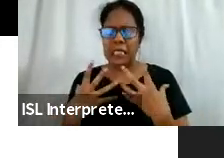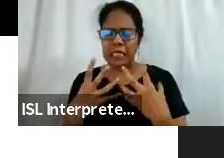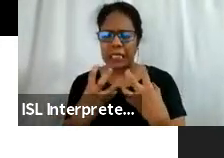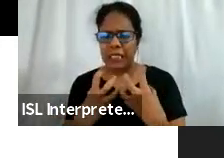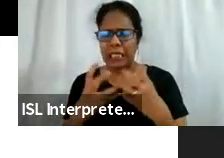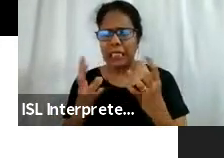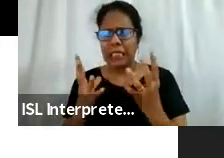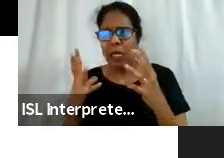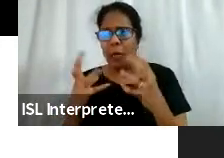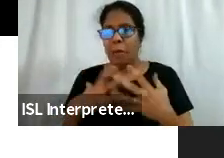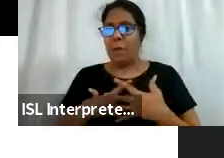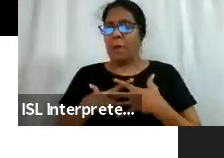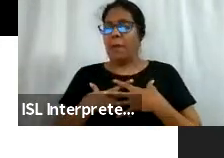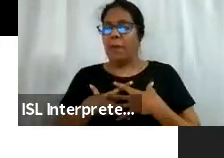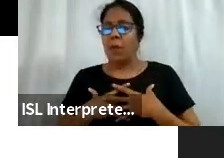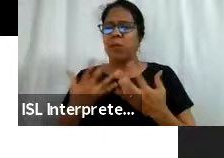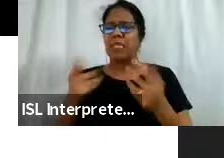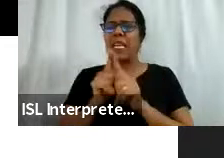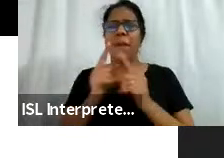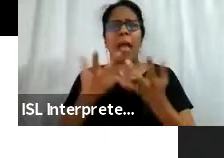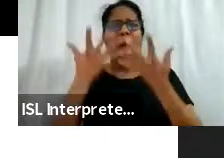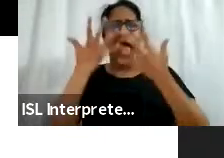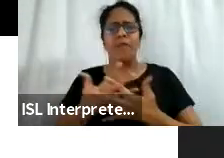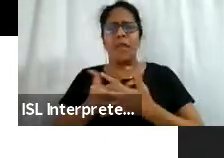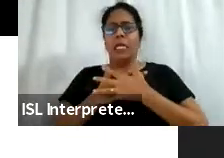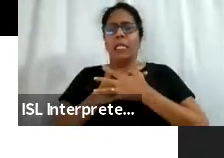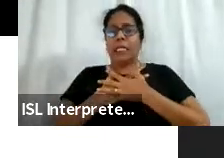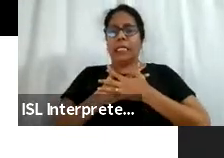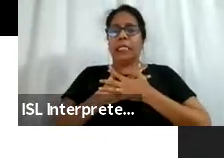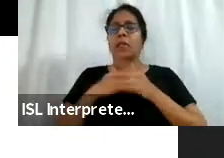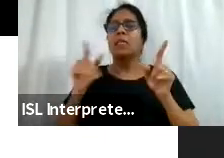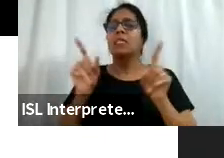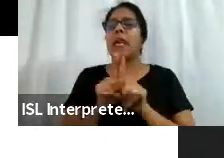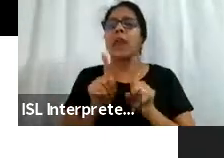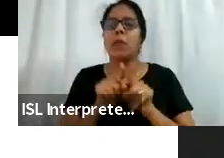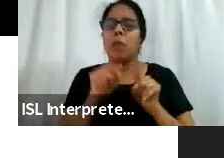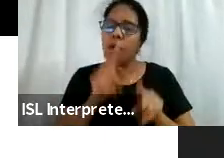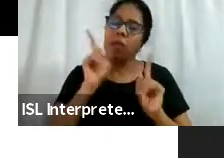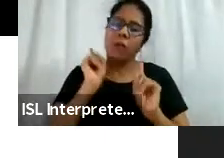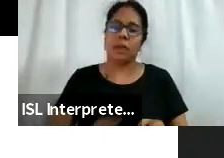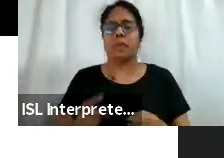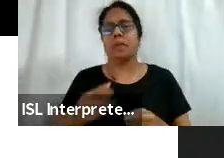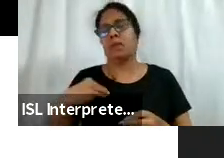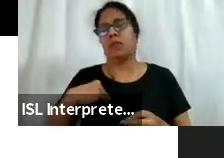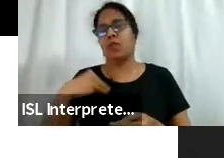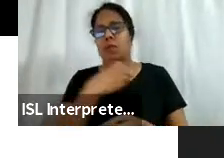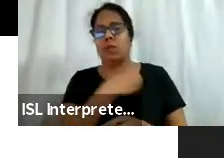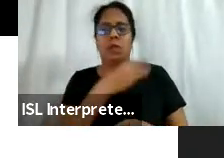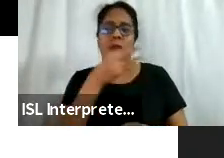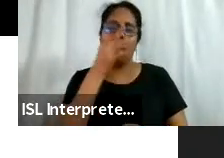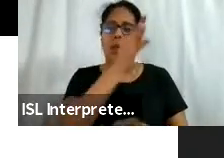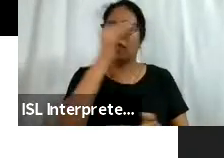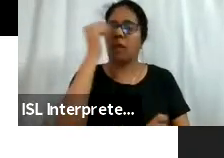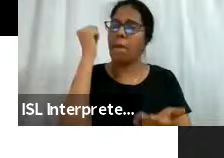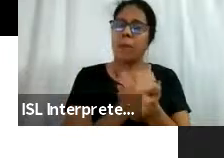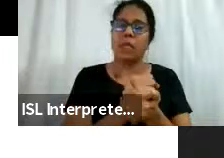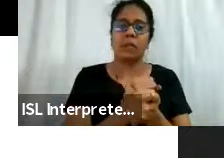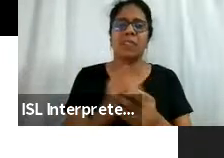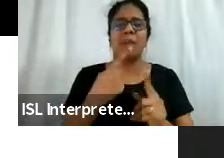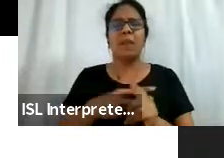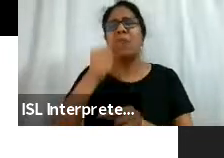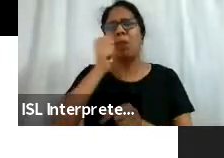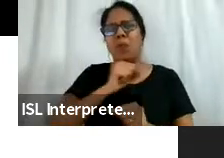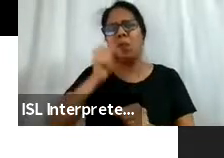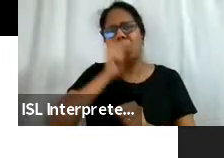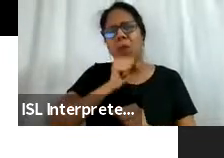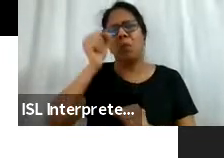tightness, or heavy weight on their chest. You need to consult a doctor there. Severe persistent cough.